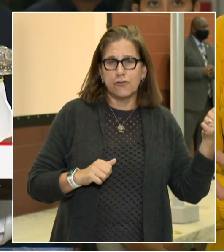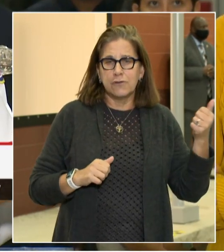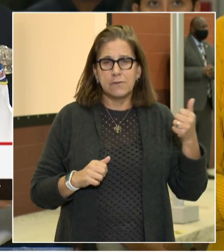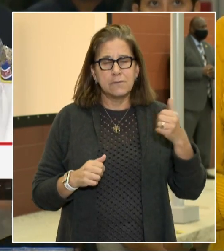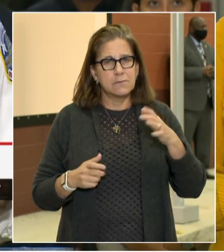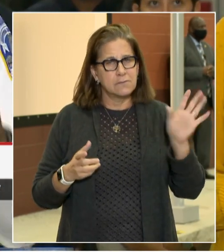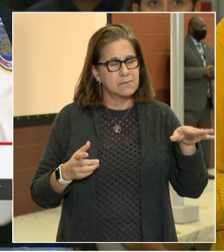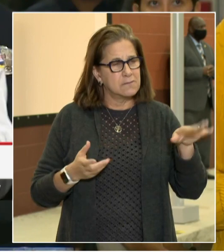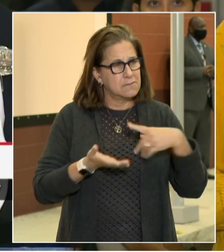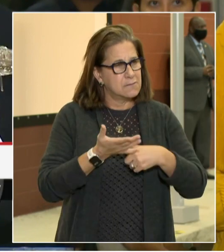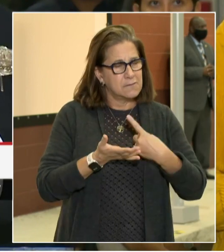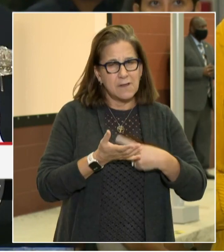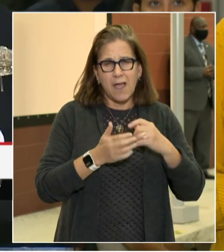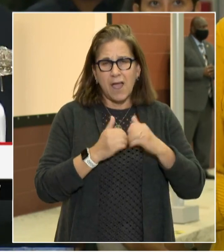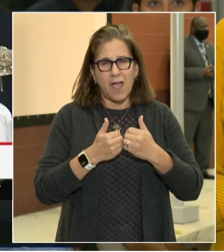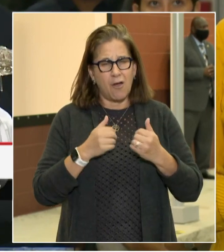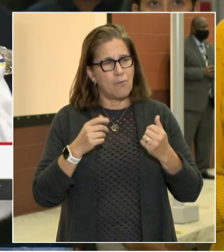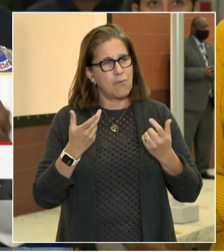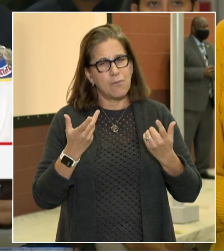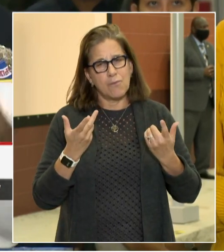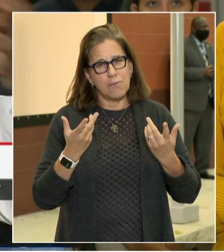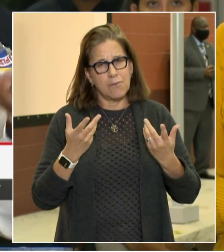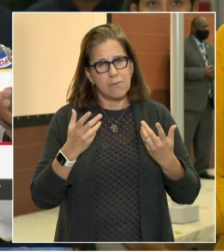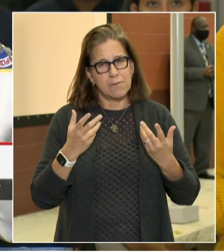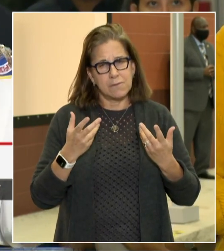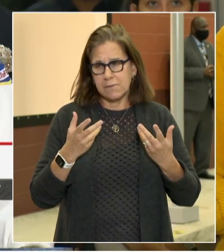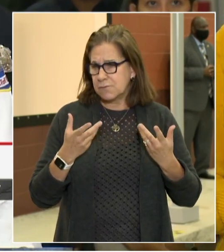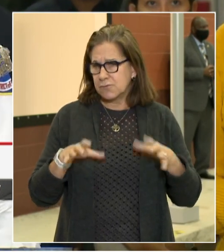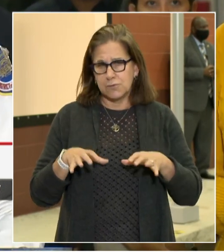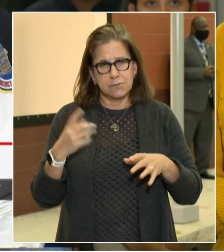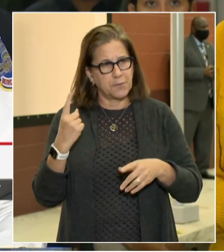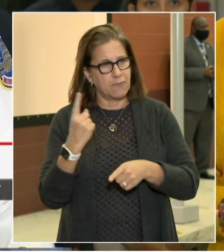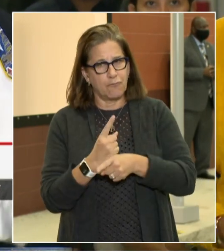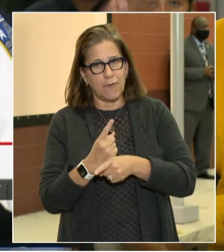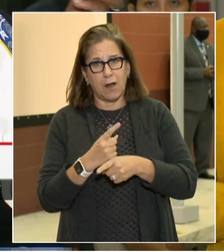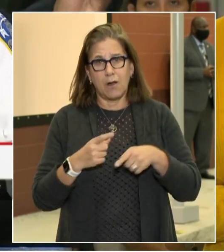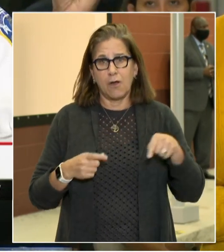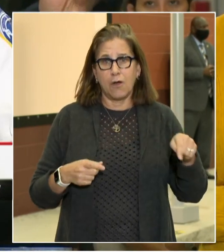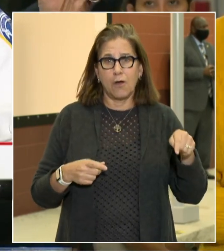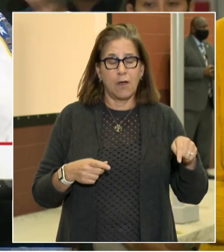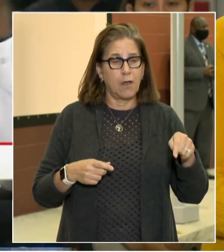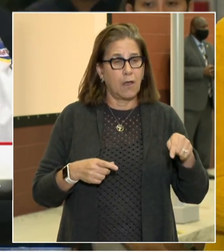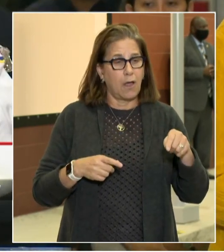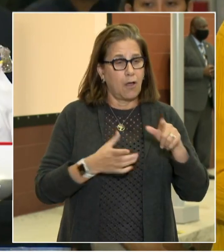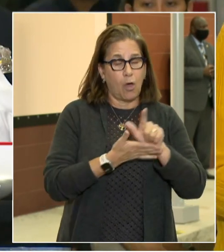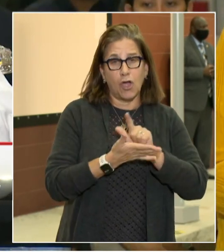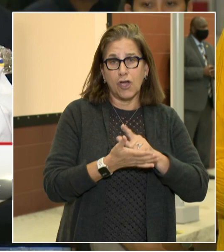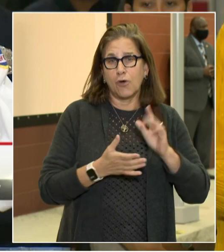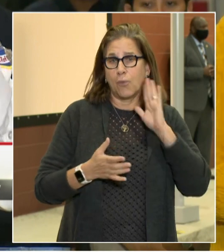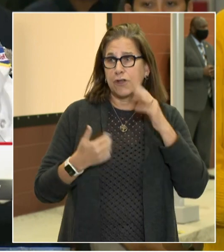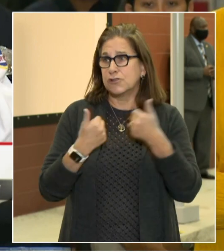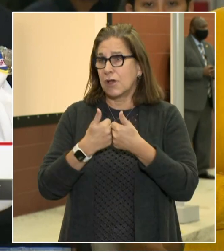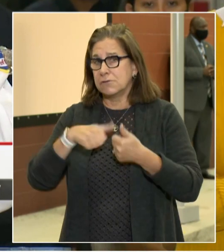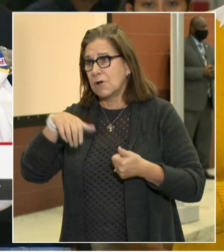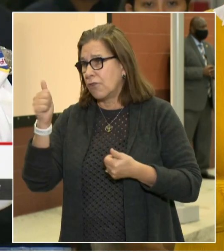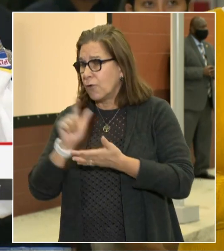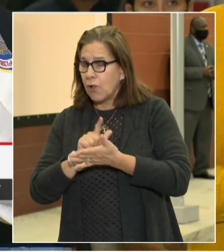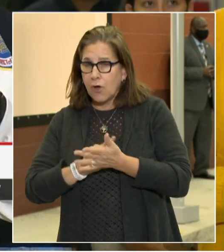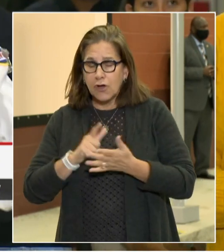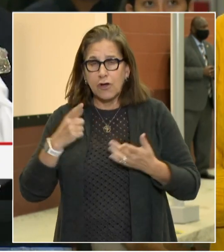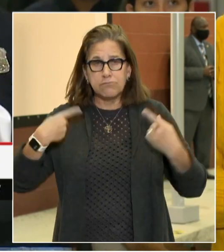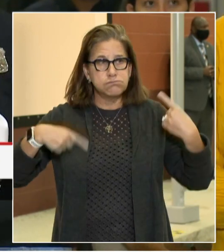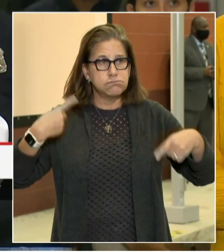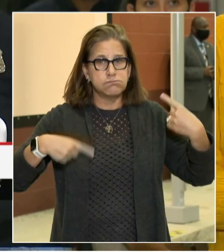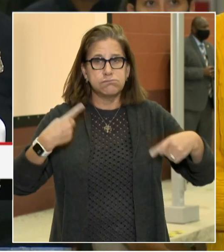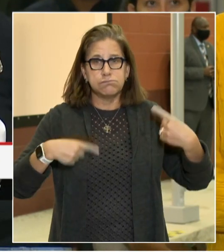junior member to challenge the senior person within that law firm? Well, you can make that same connection in medicine with doctors and